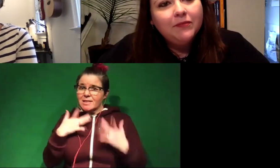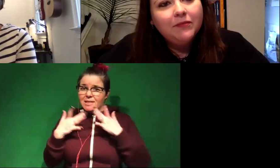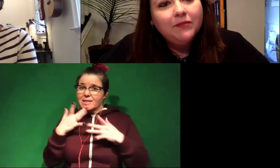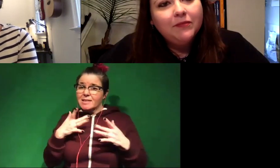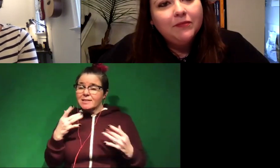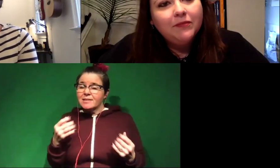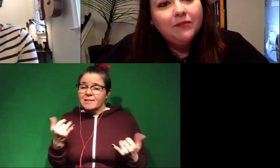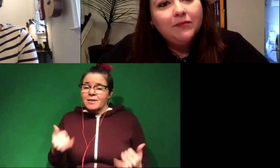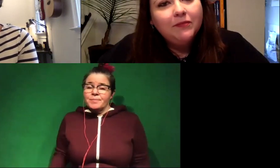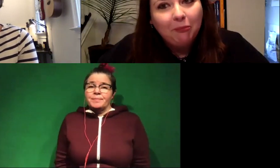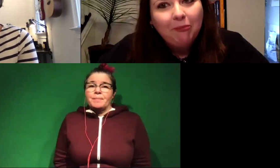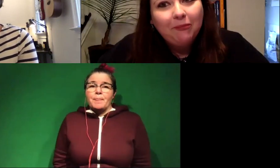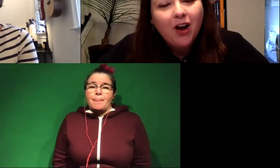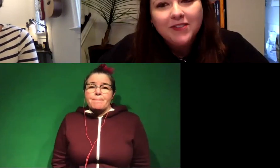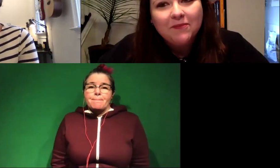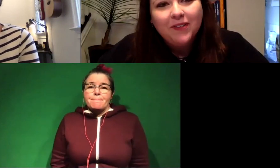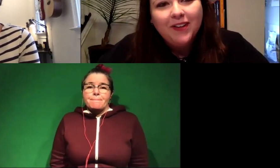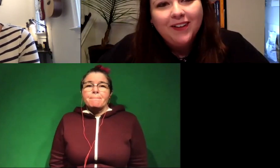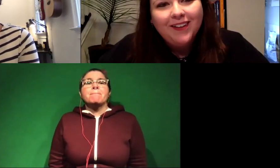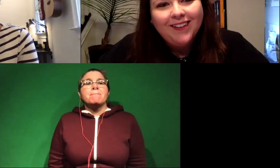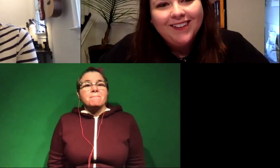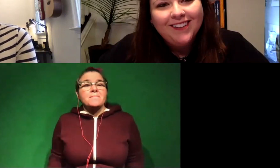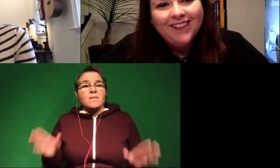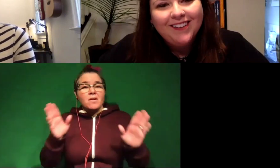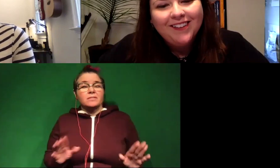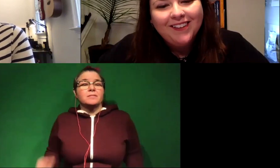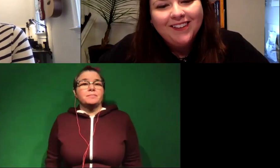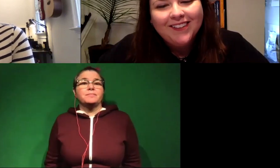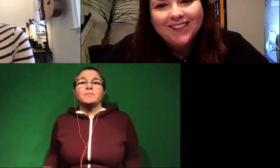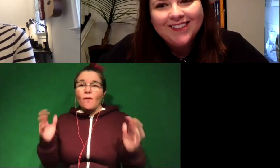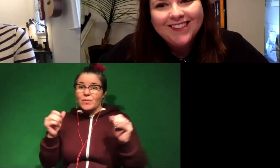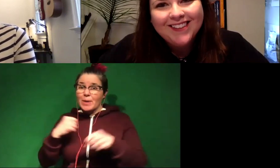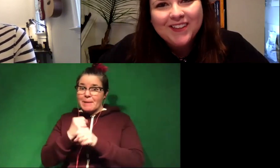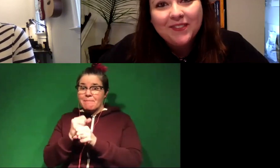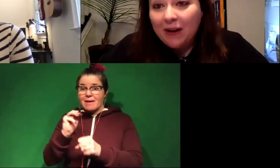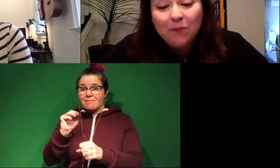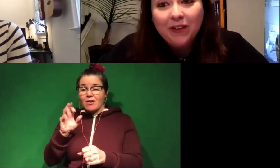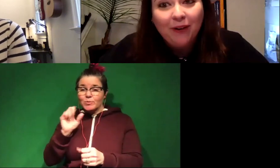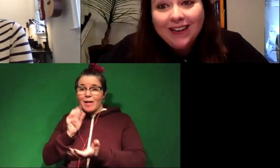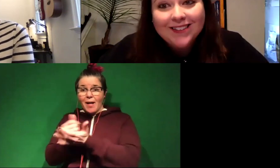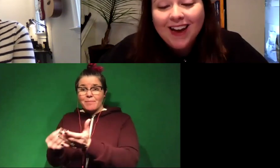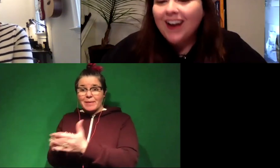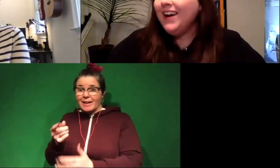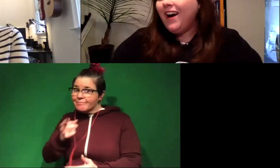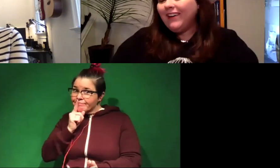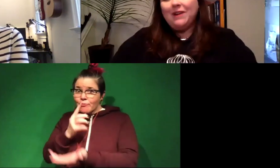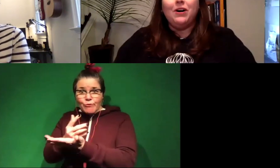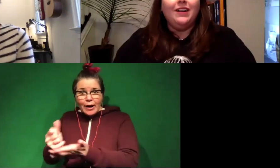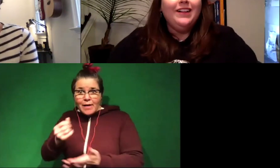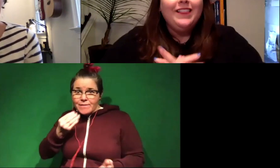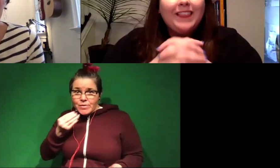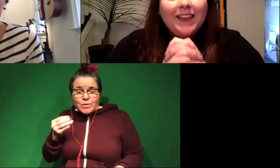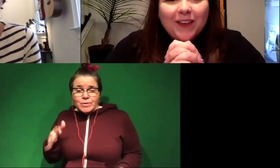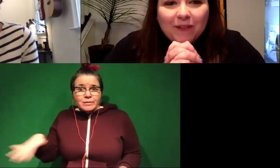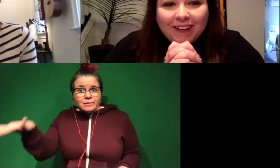nutrient. So hopefully Awesome. we can make microbes that help plants so we don't run out of food in the That world. would be great. Yeah. All right.